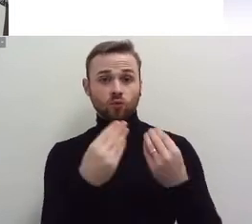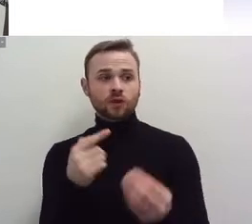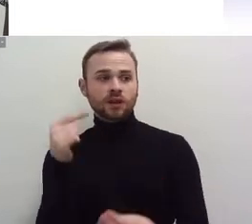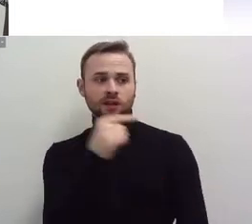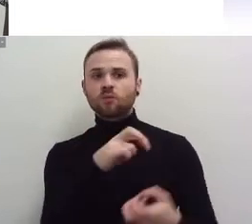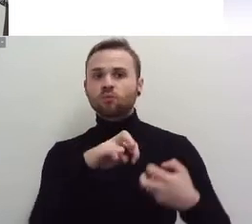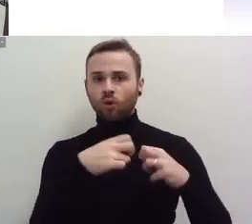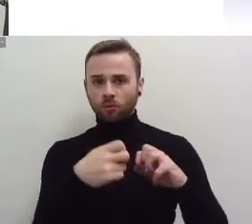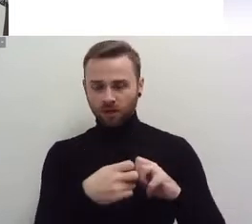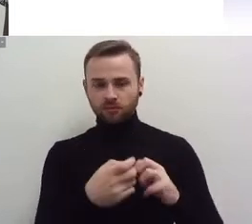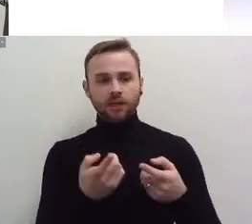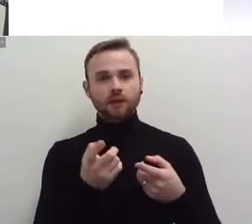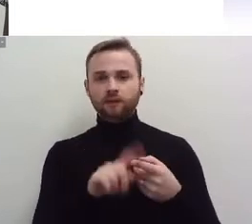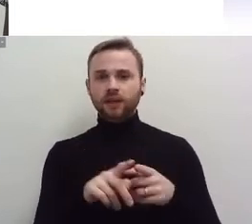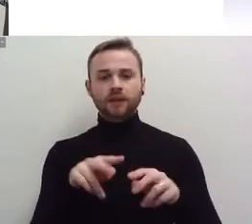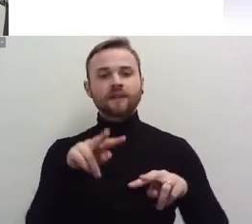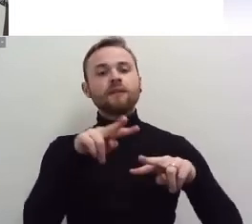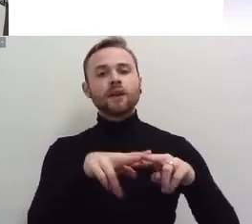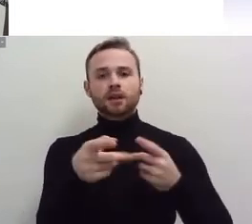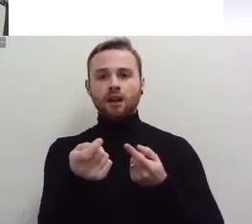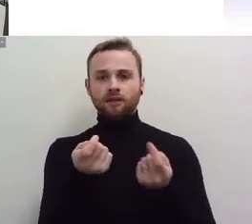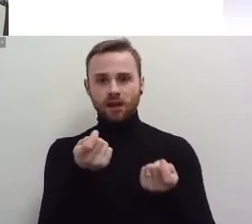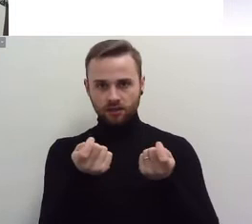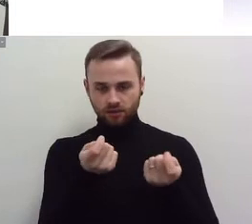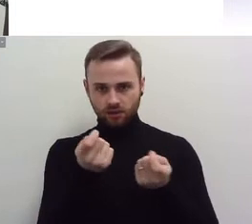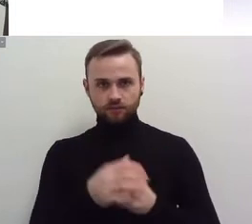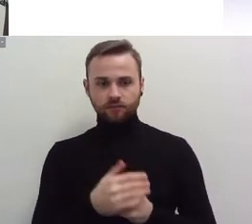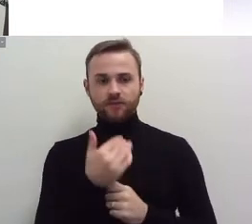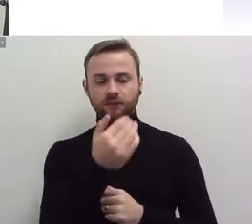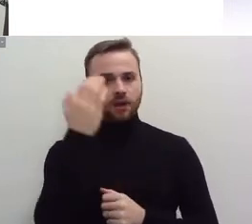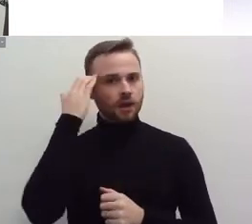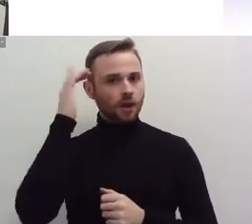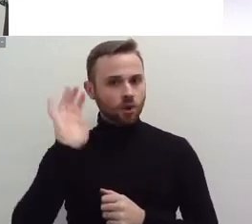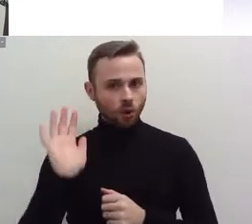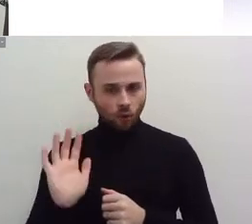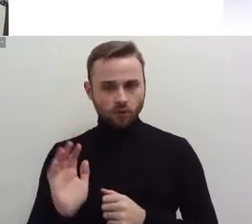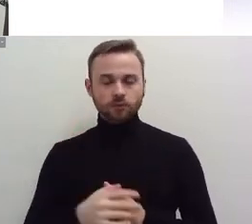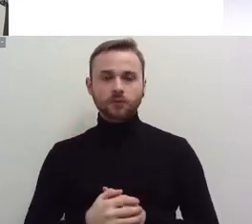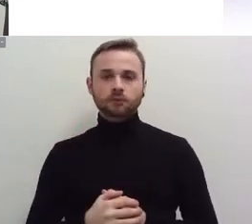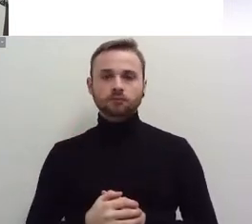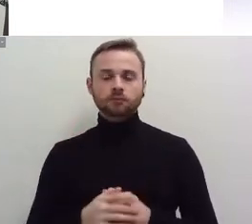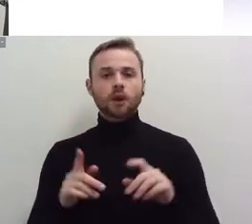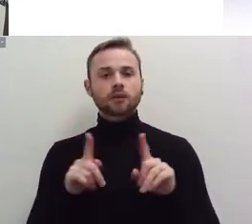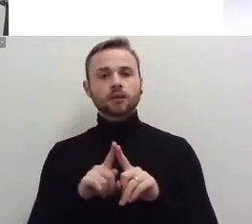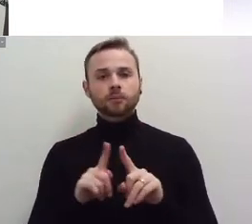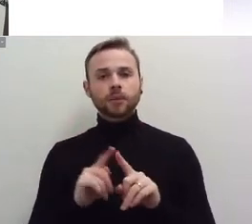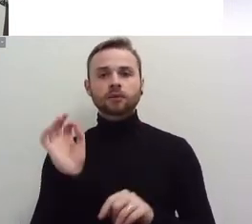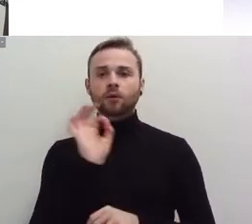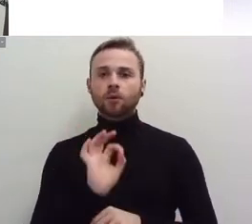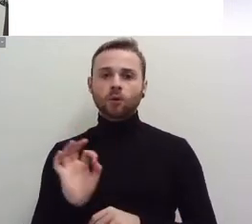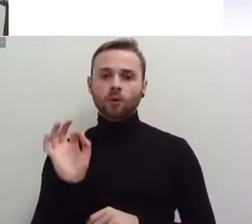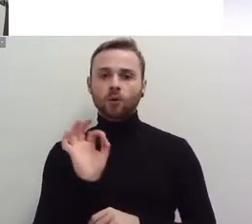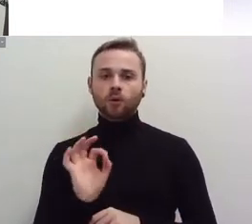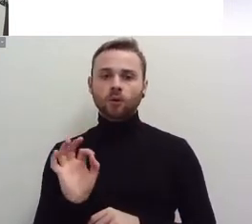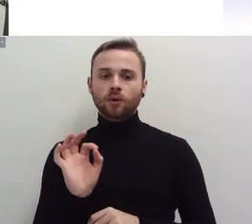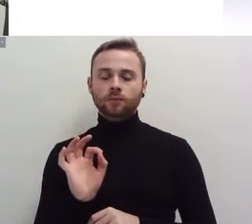very much independence in what kind of interventions they choose to offer. They don't even have